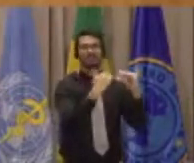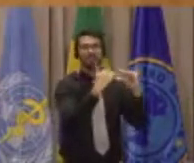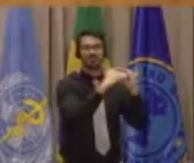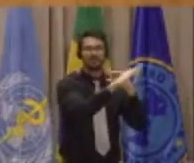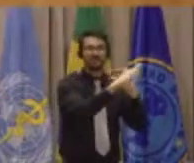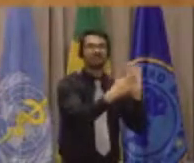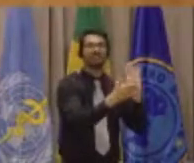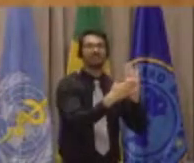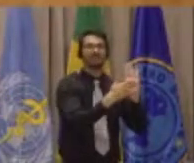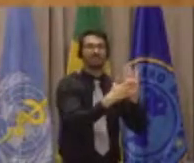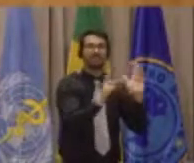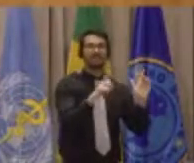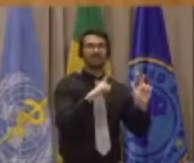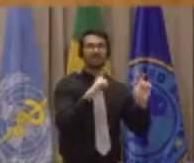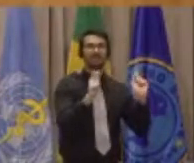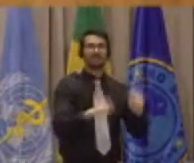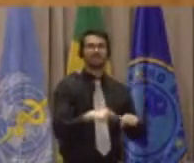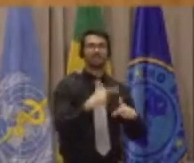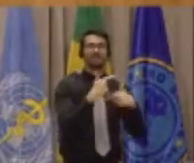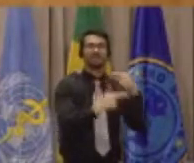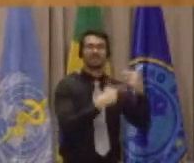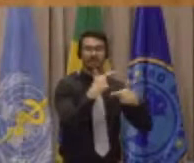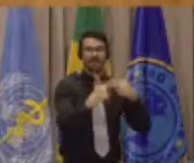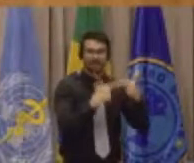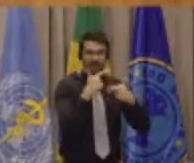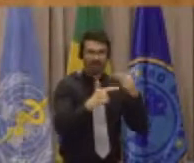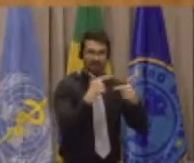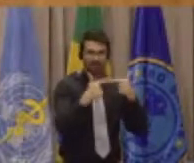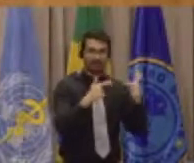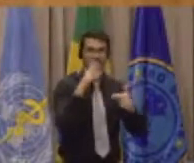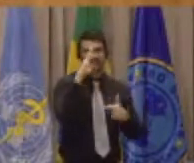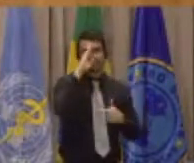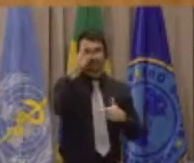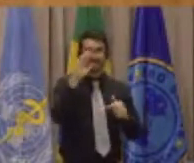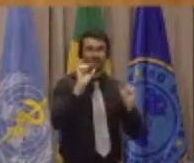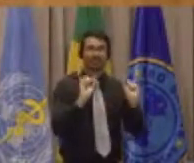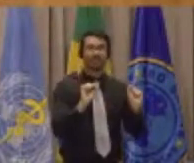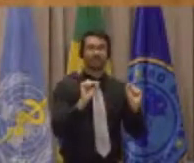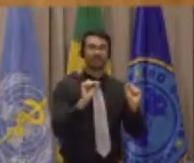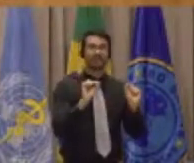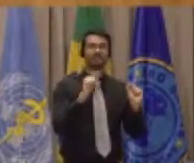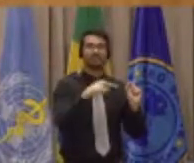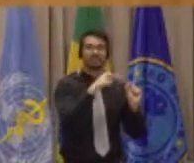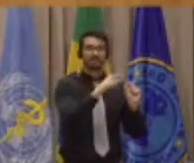of these projects has the opportunity to keep working